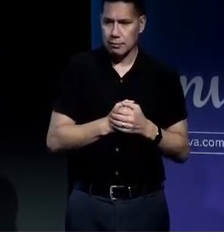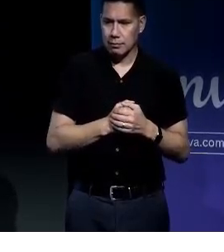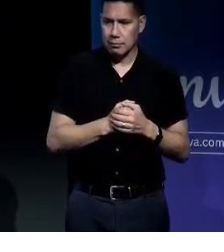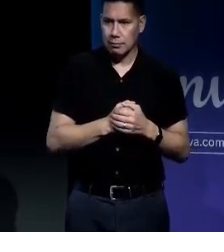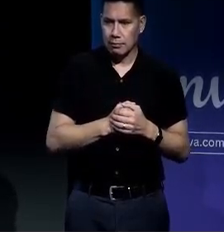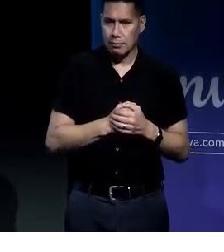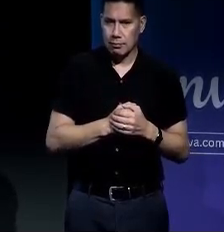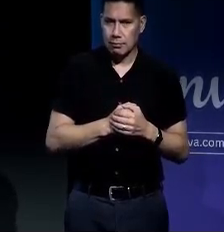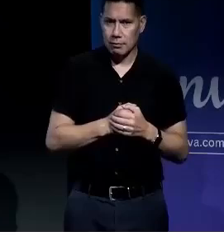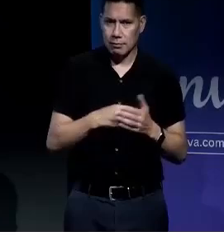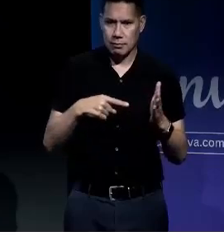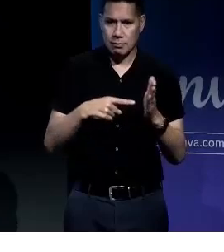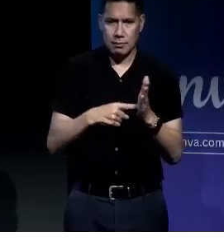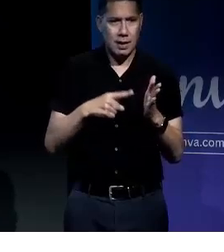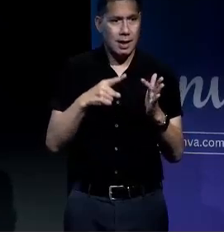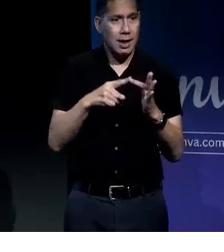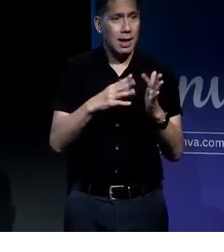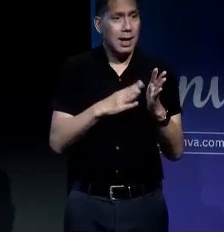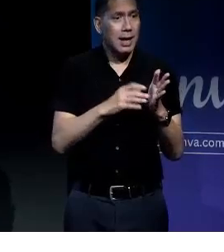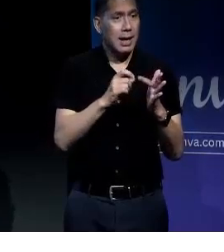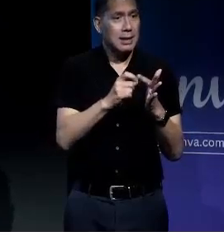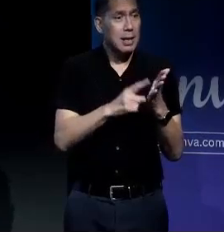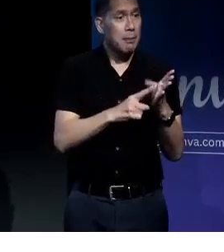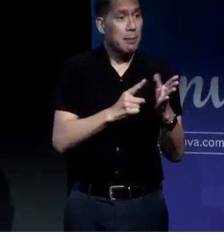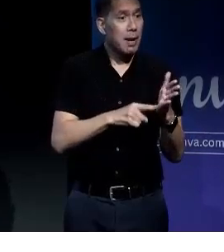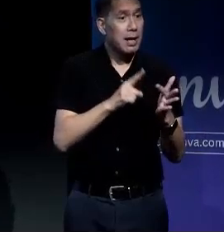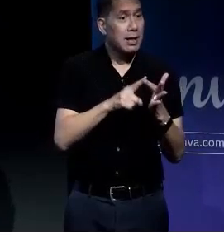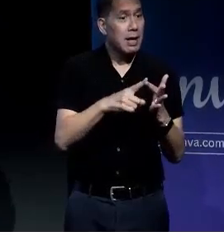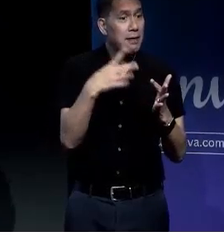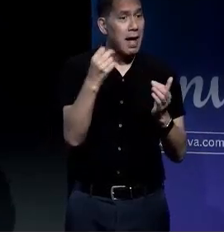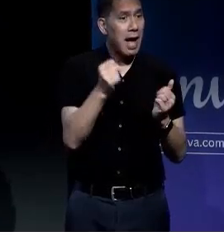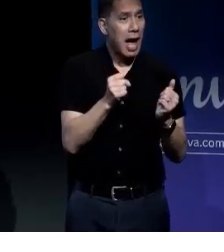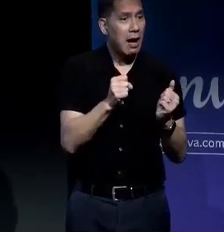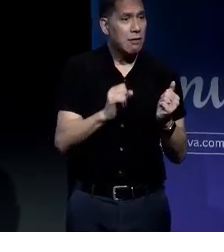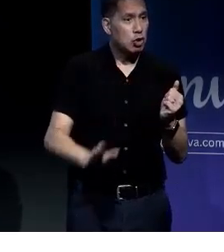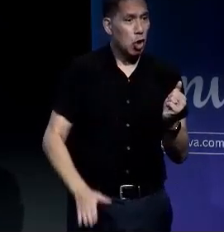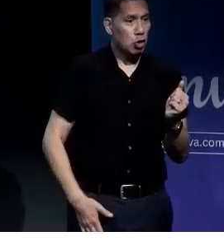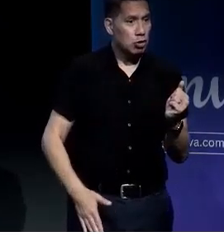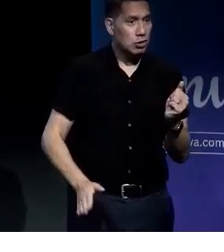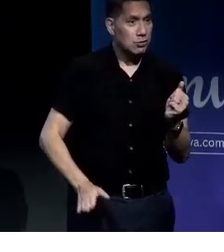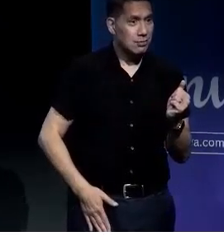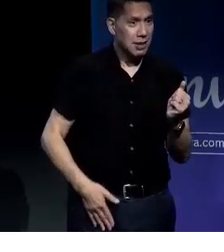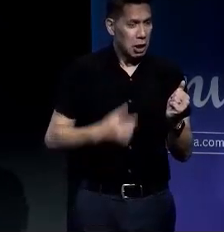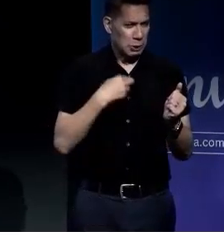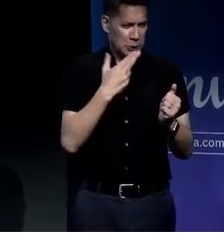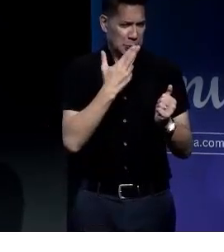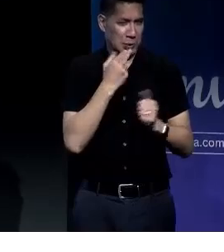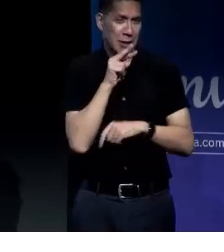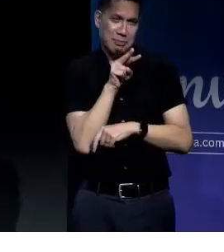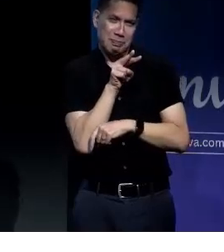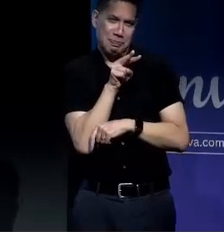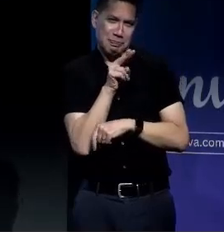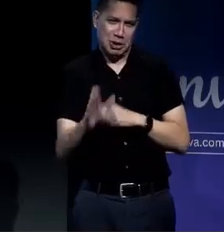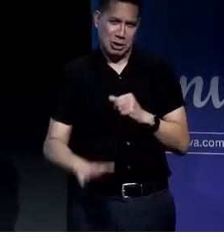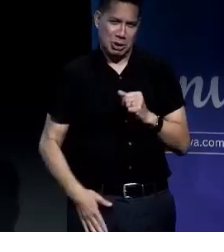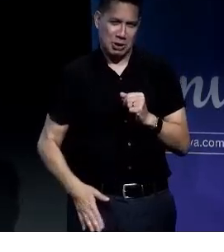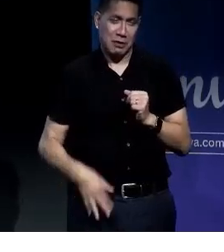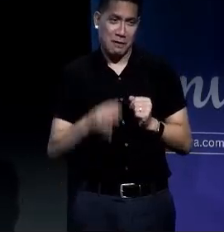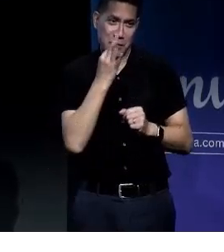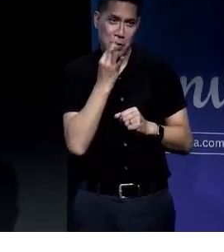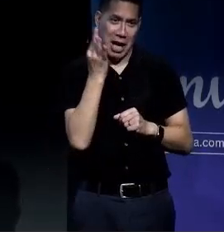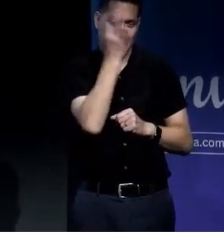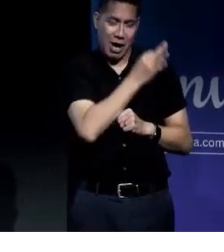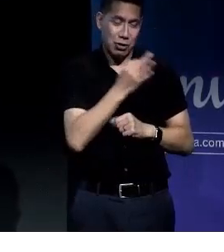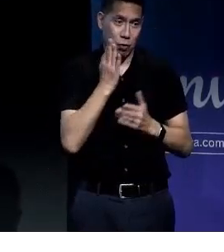template from Figma that had dogs in it. It's like, that's cute. I can stare at dogs for a couple of hours while I do this